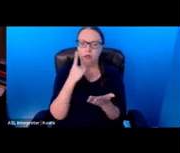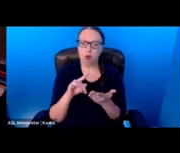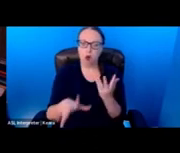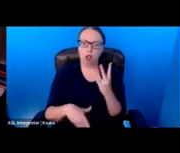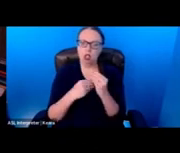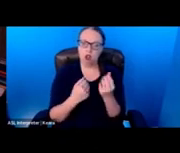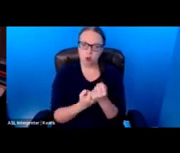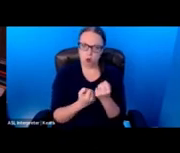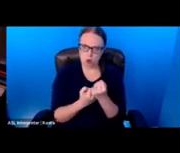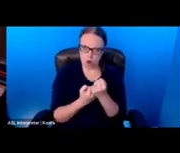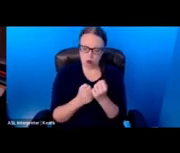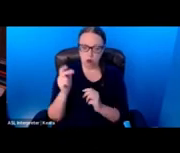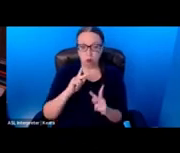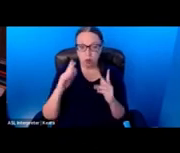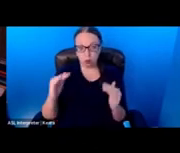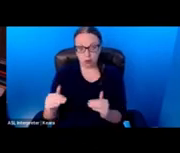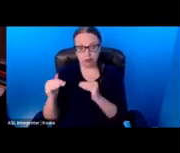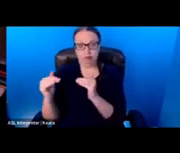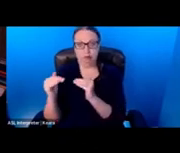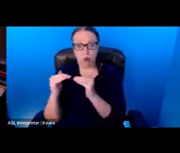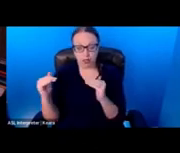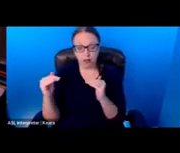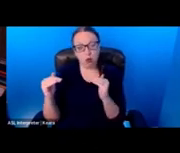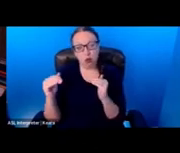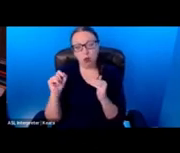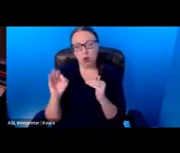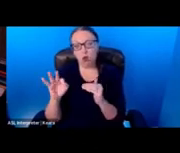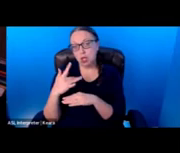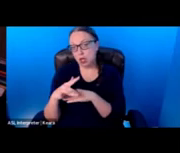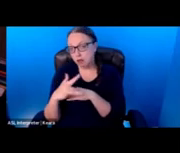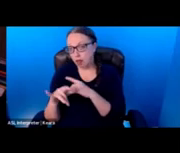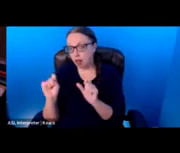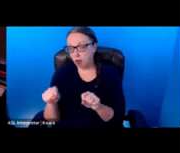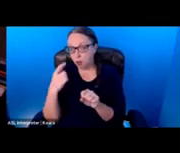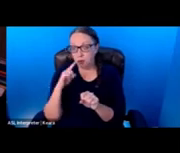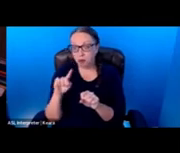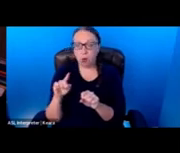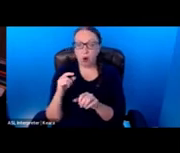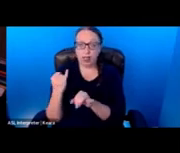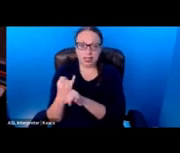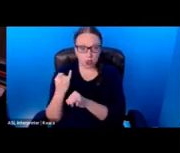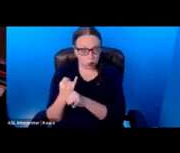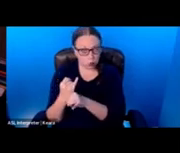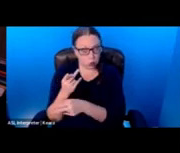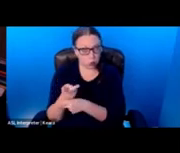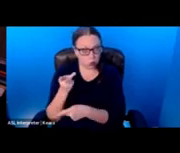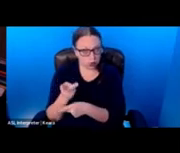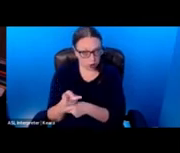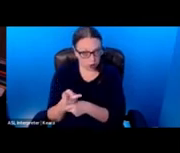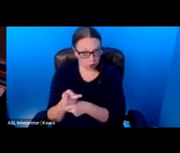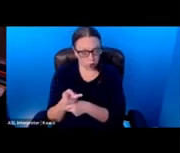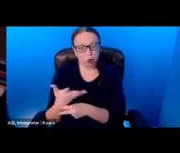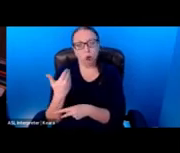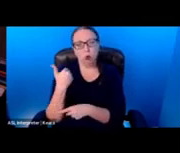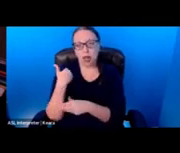that rise to the level of needing of, you know, being eligible for more of the institutional care. We have what's called